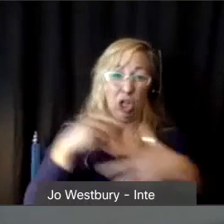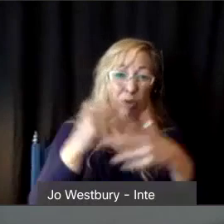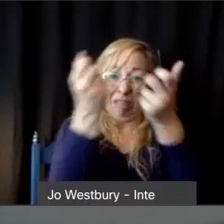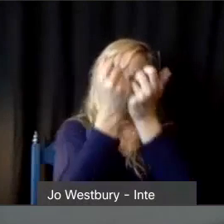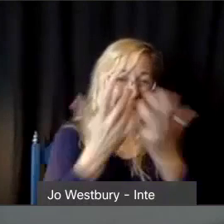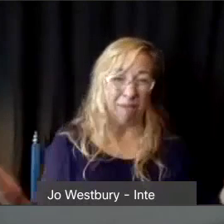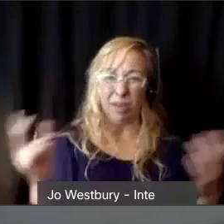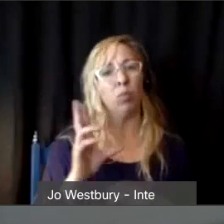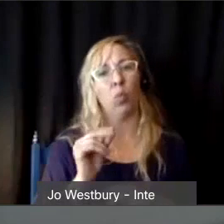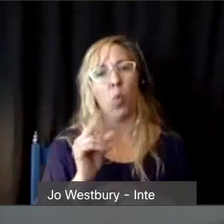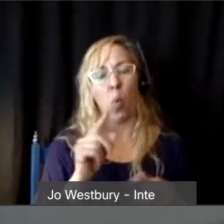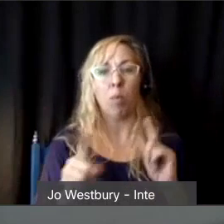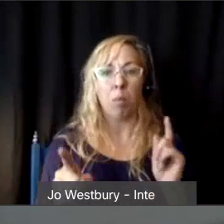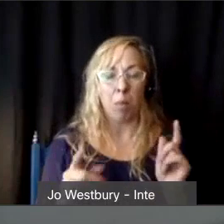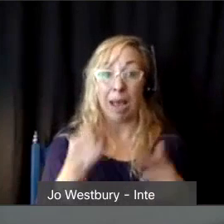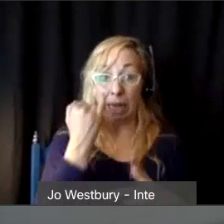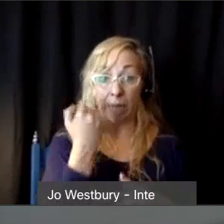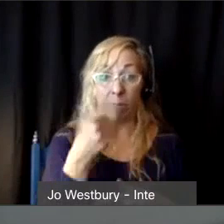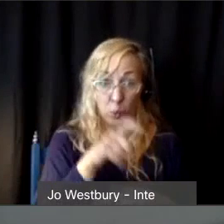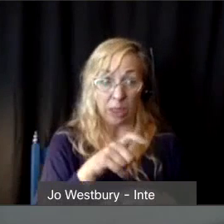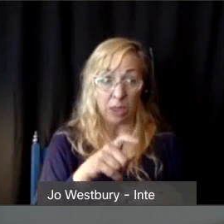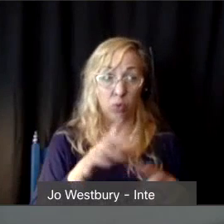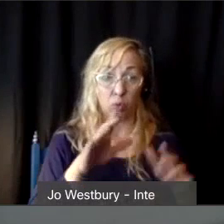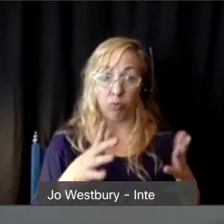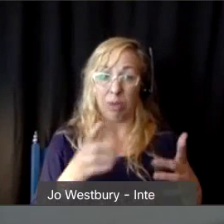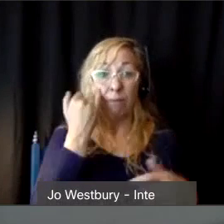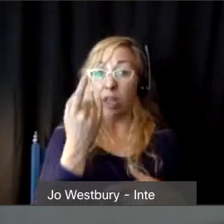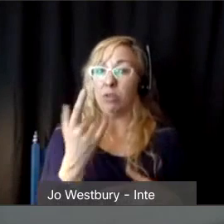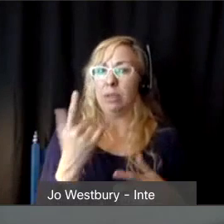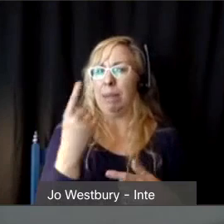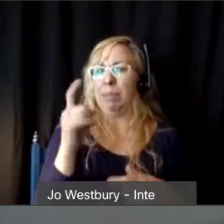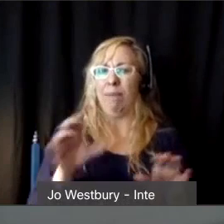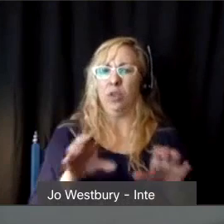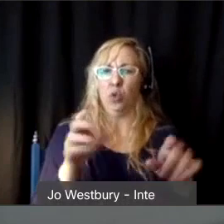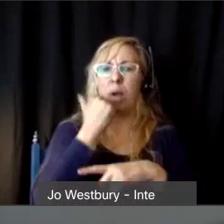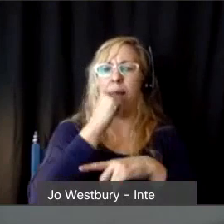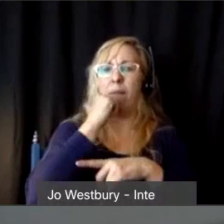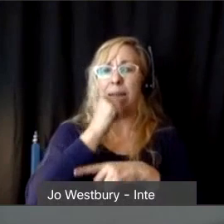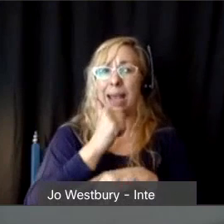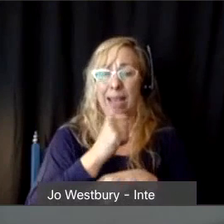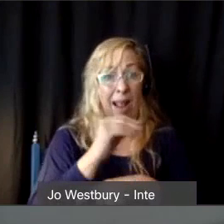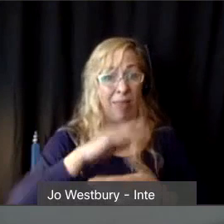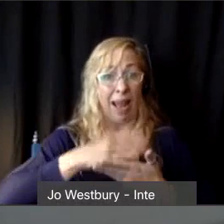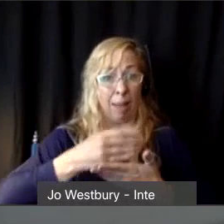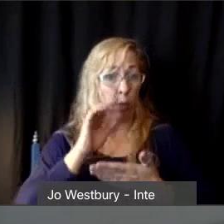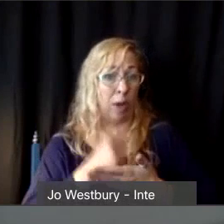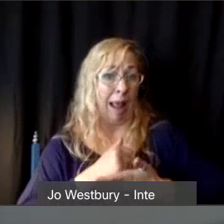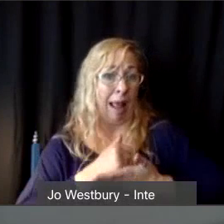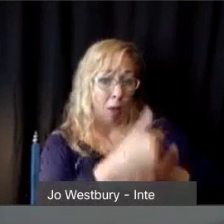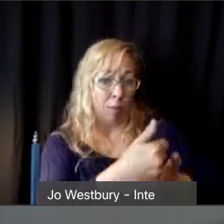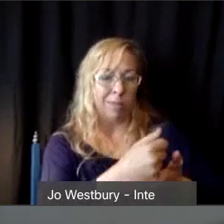purchase assists someone with performing their daily tasks, then that would be approvable through the assistive technology. Perfect.